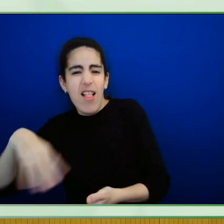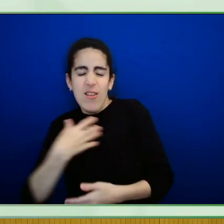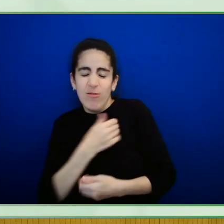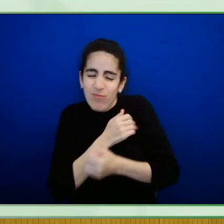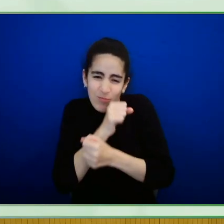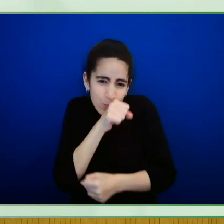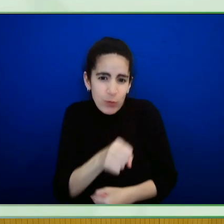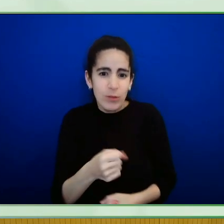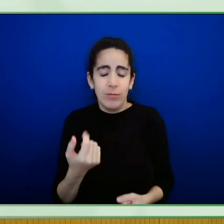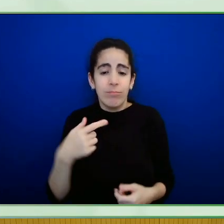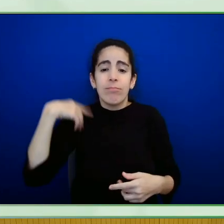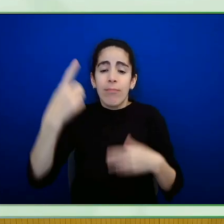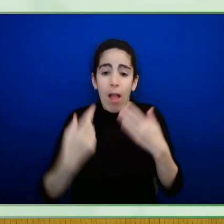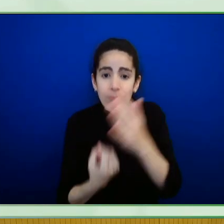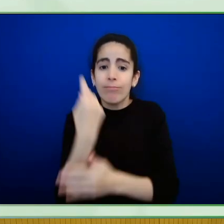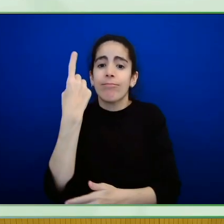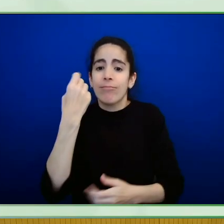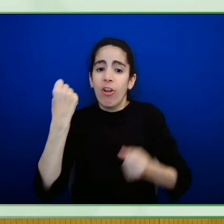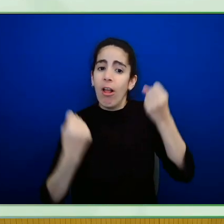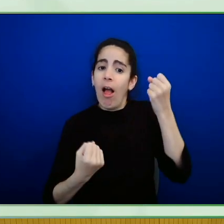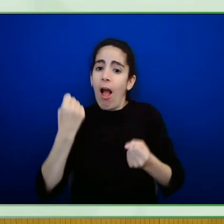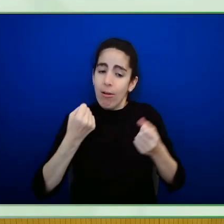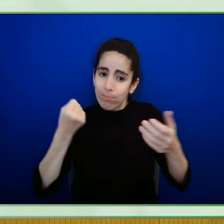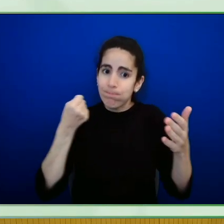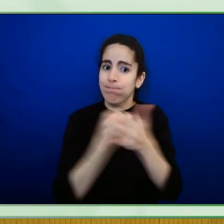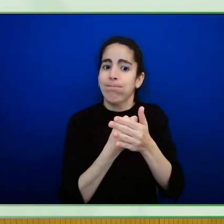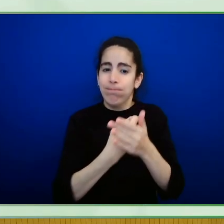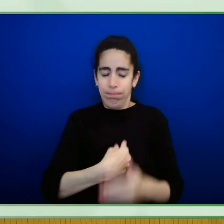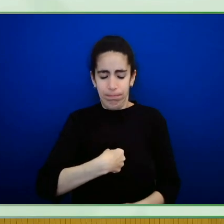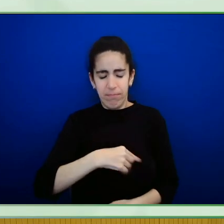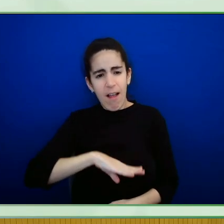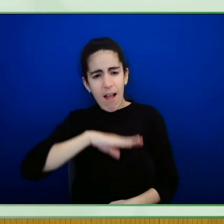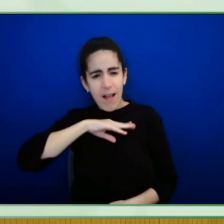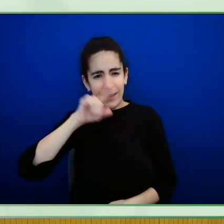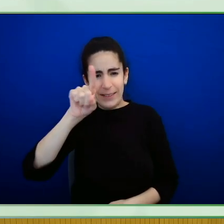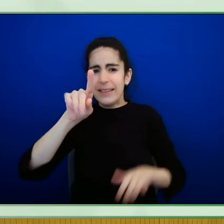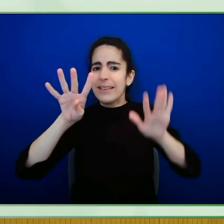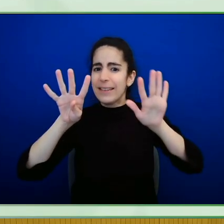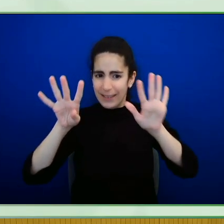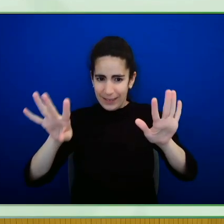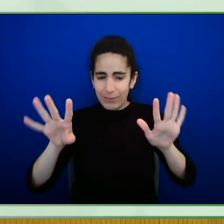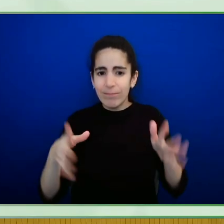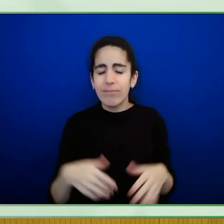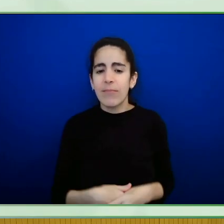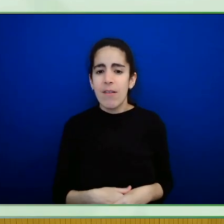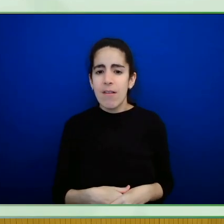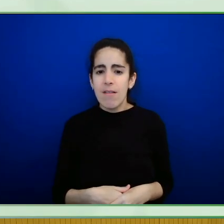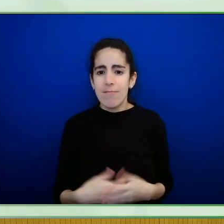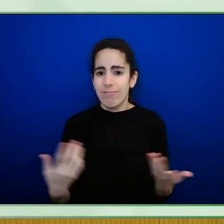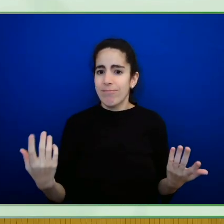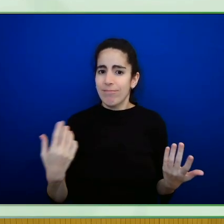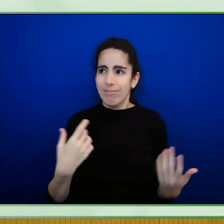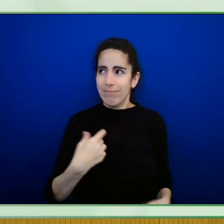I was 19 years old. When we are 19 years old, the whole life is ahead. We are